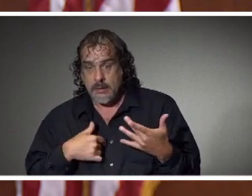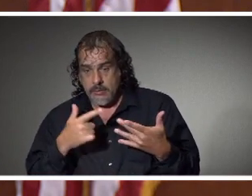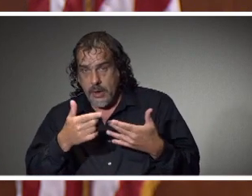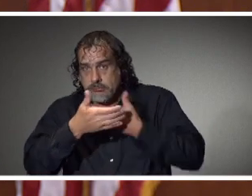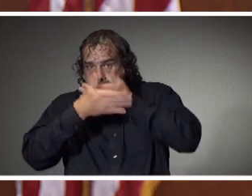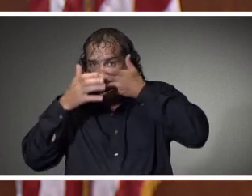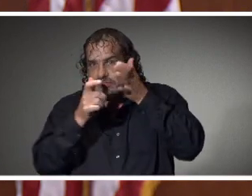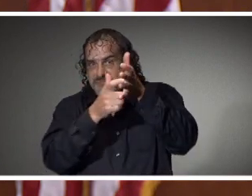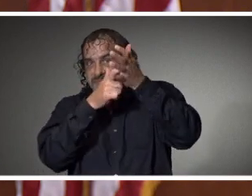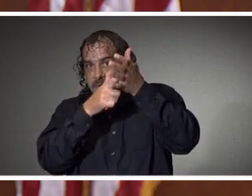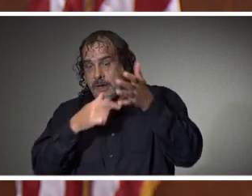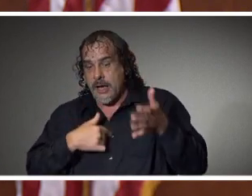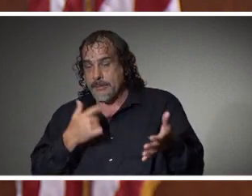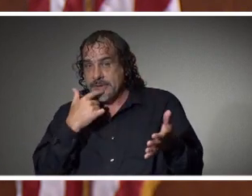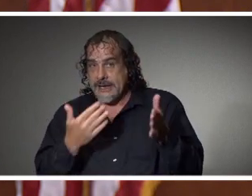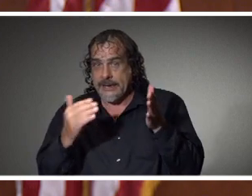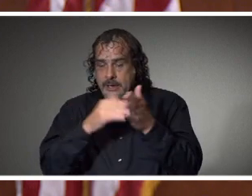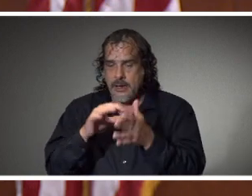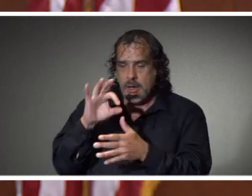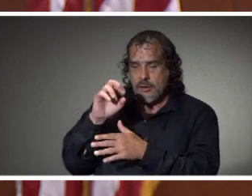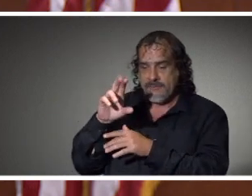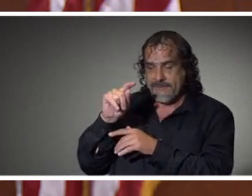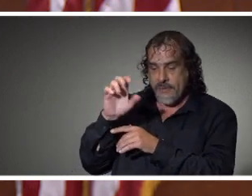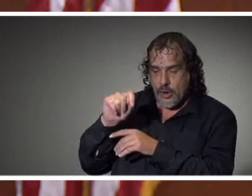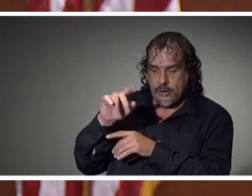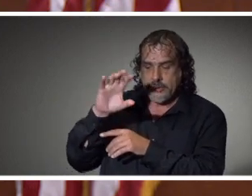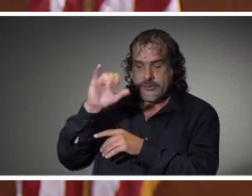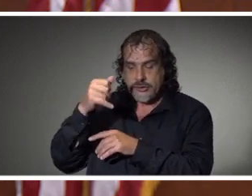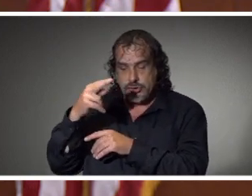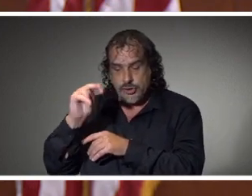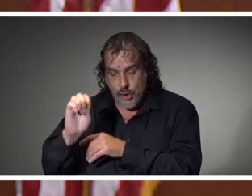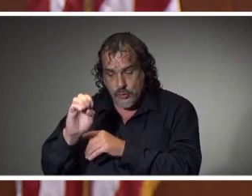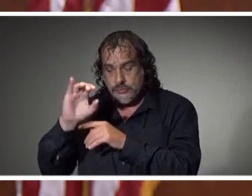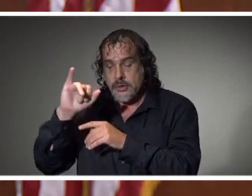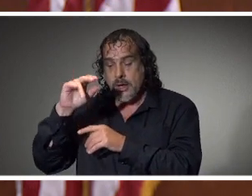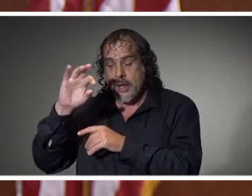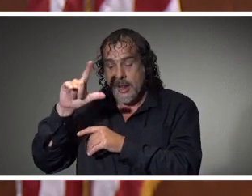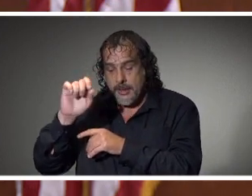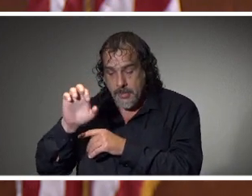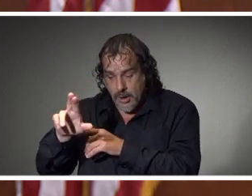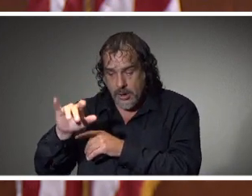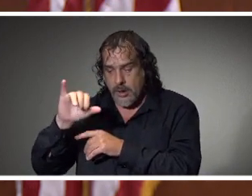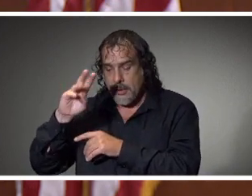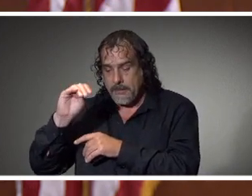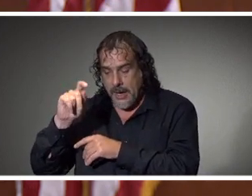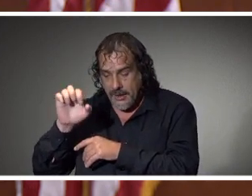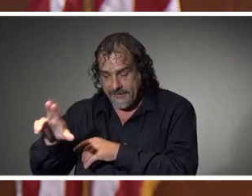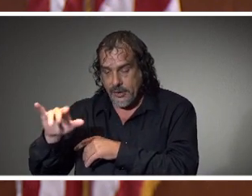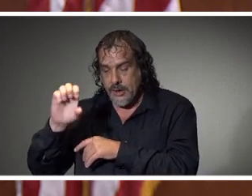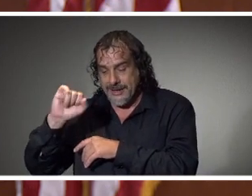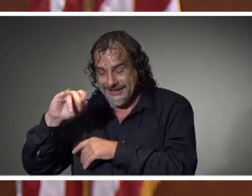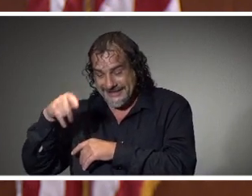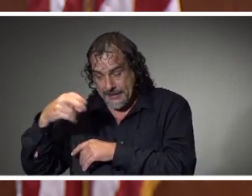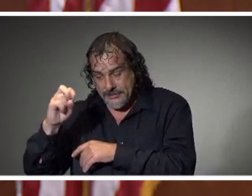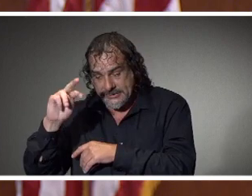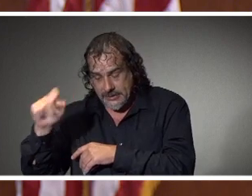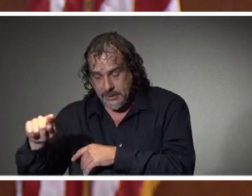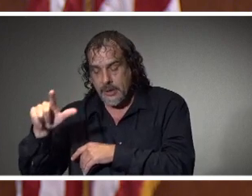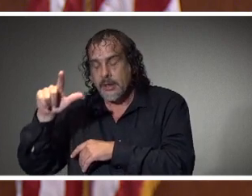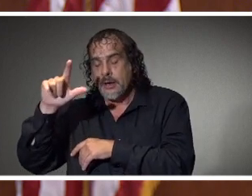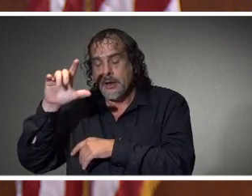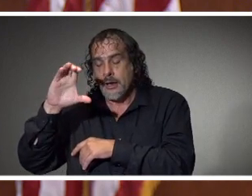in. I want to say again to Forrest and Jones and Lamar and Panola and Bolivar and Simpson and Tate and Covington and Walthall